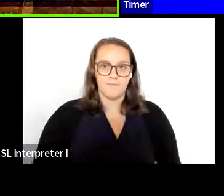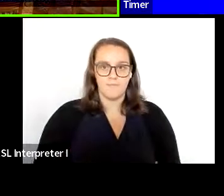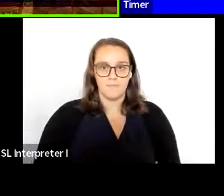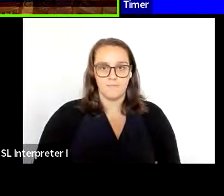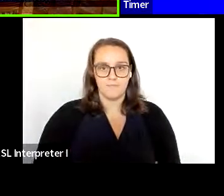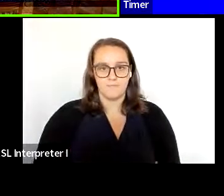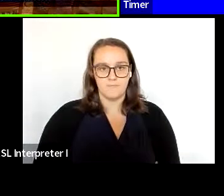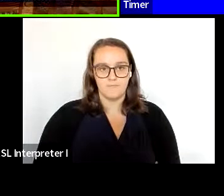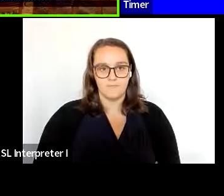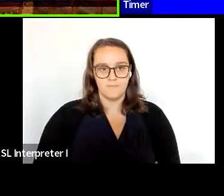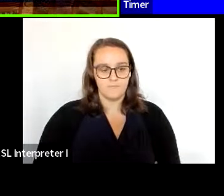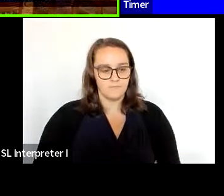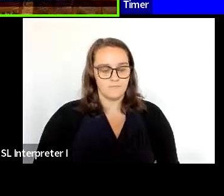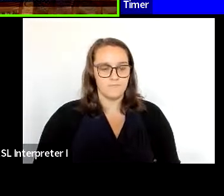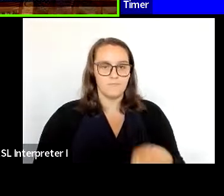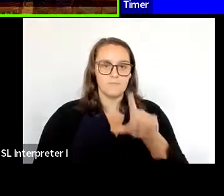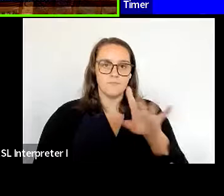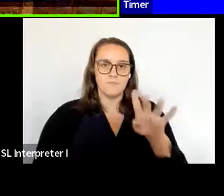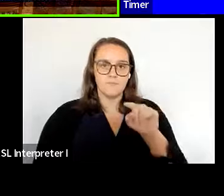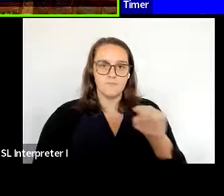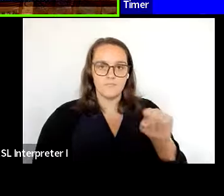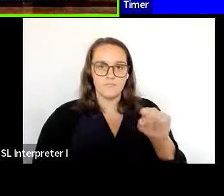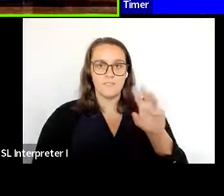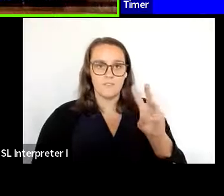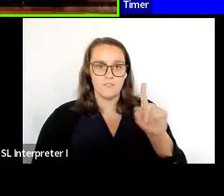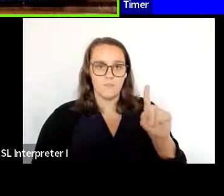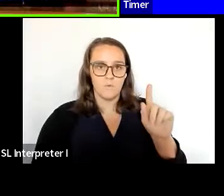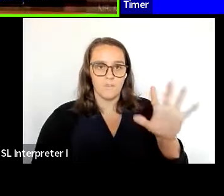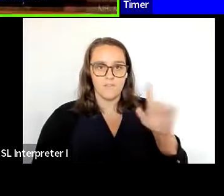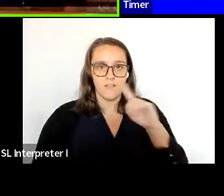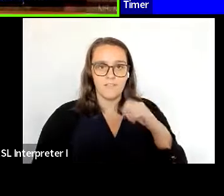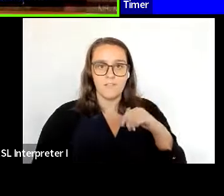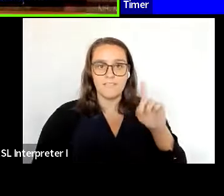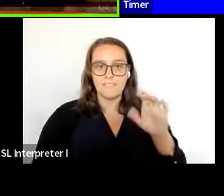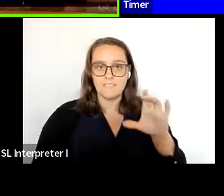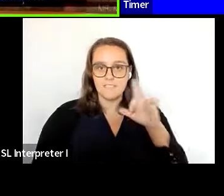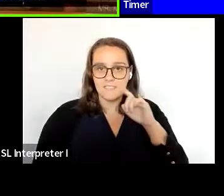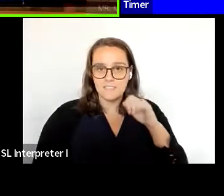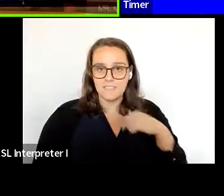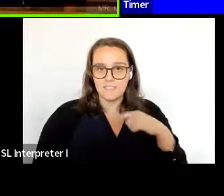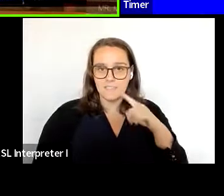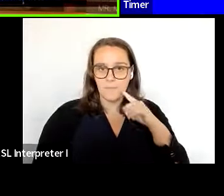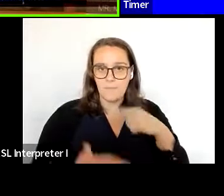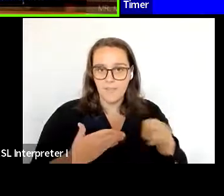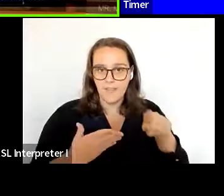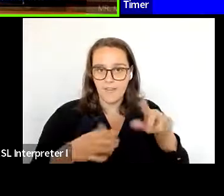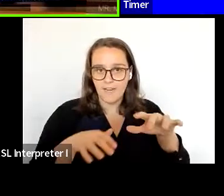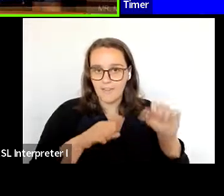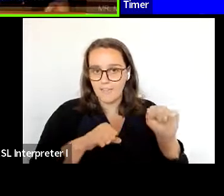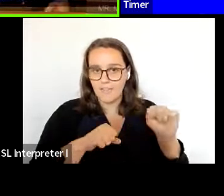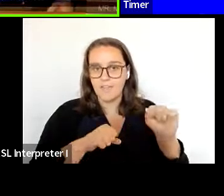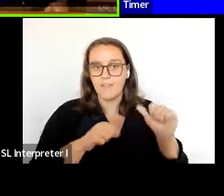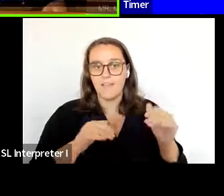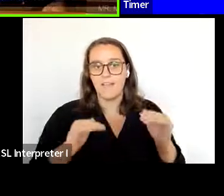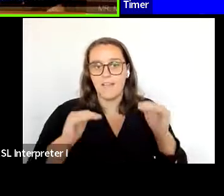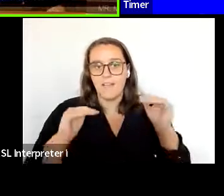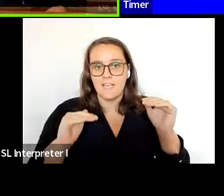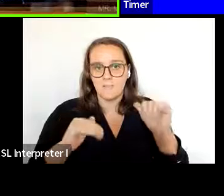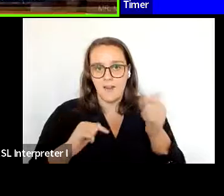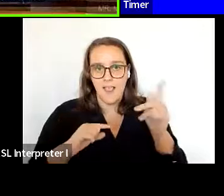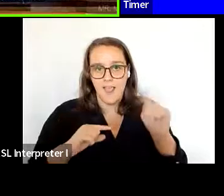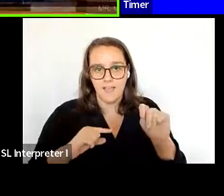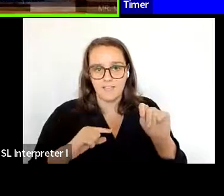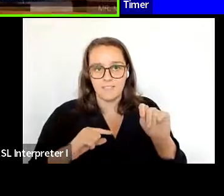The next item is Bill 24-615, the District Government Paid Leave Enhancement Amendment Act of 2022. Councilmember Silverman. Thank you,